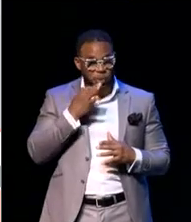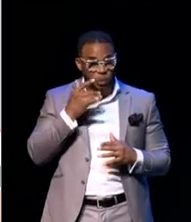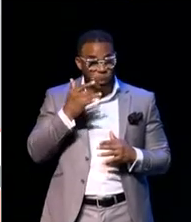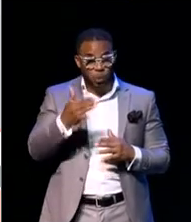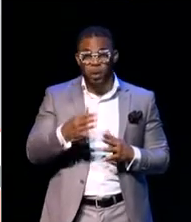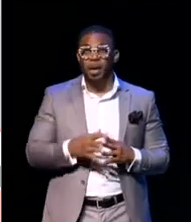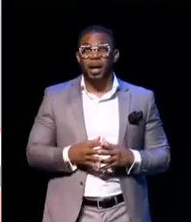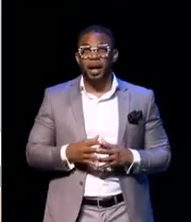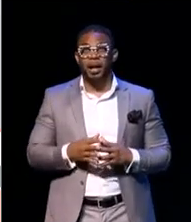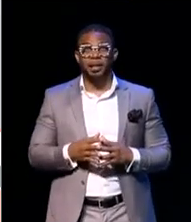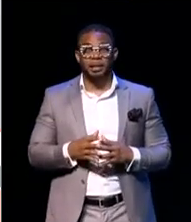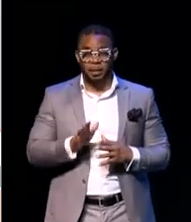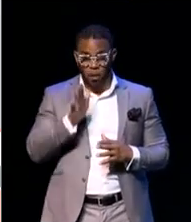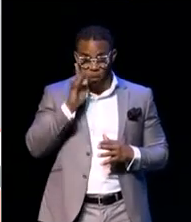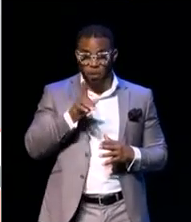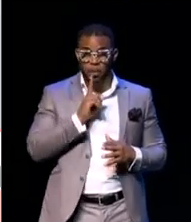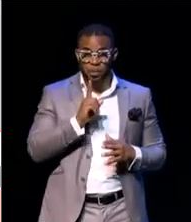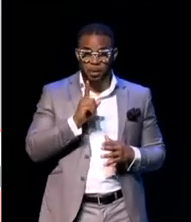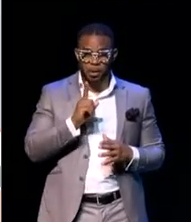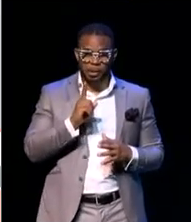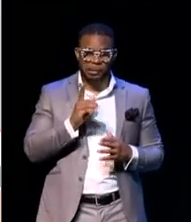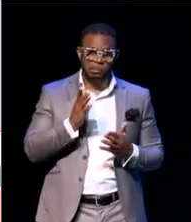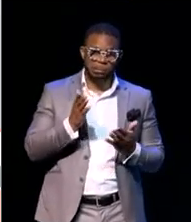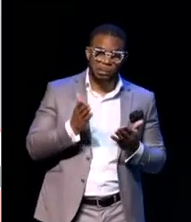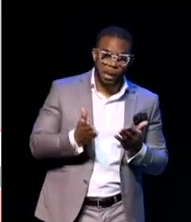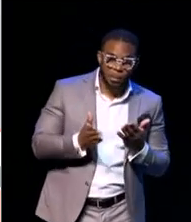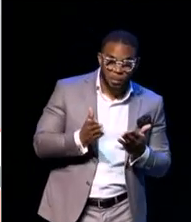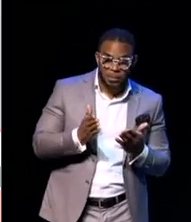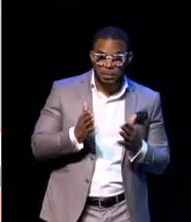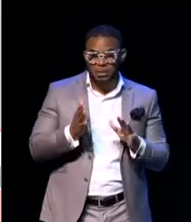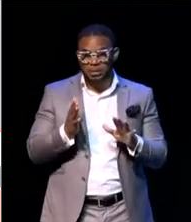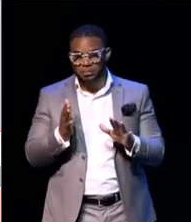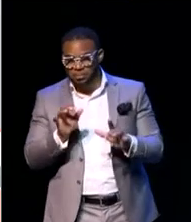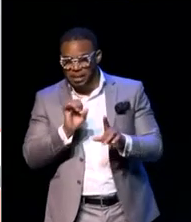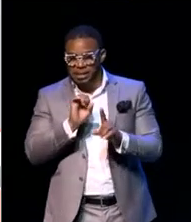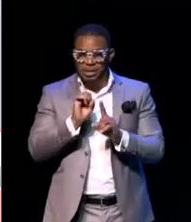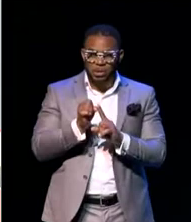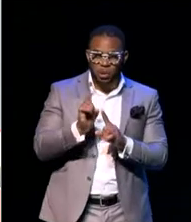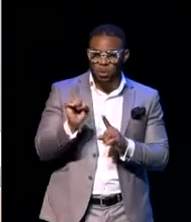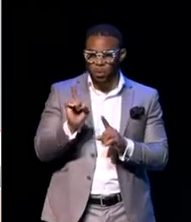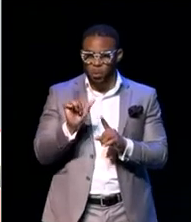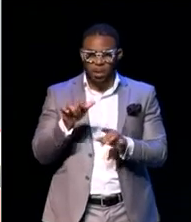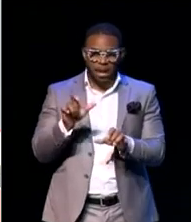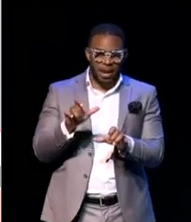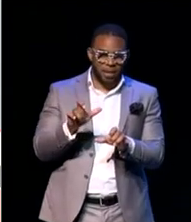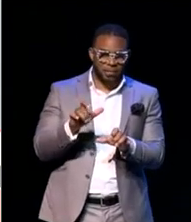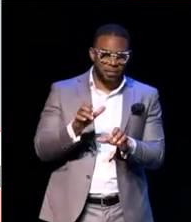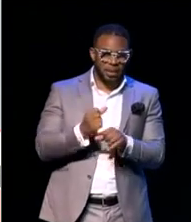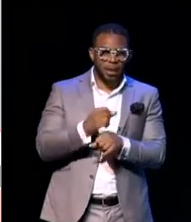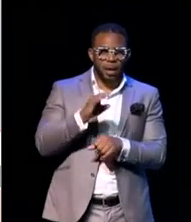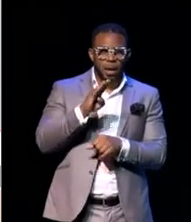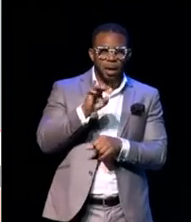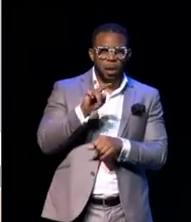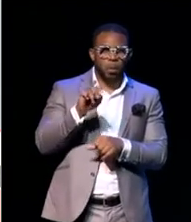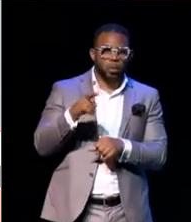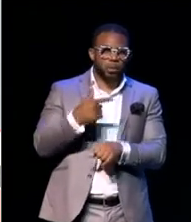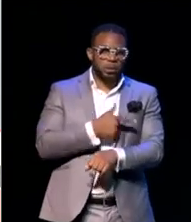eventually there will be probably a scenario where we have to get boosters